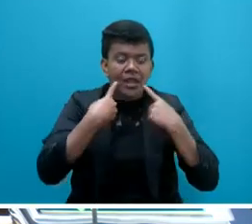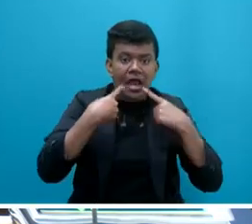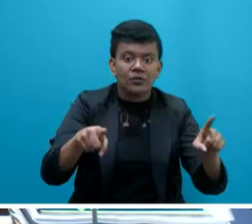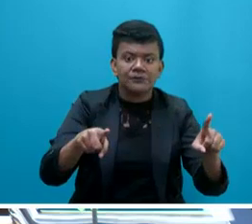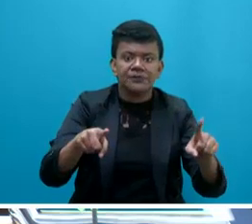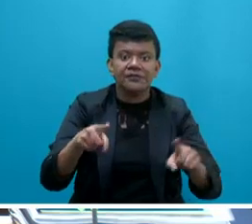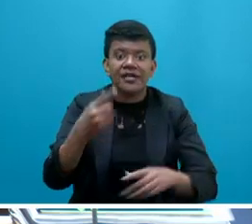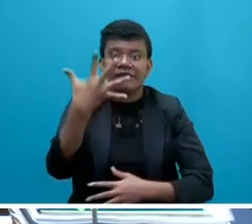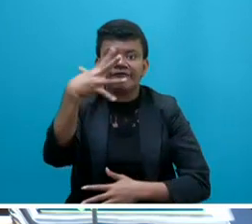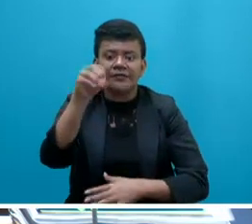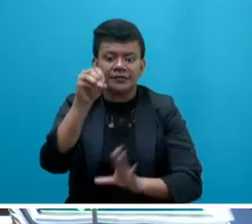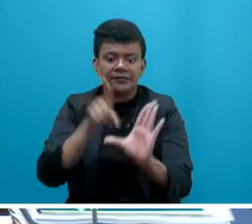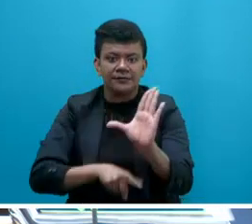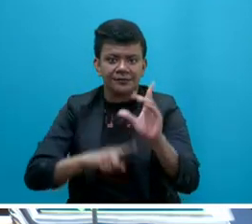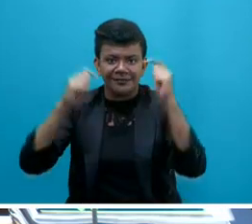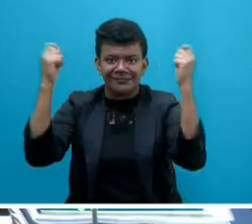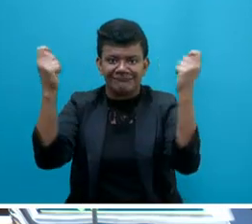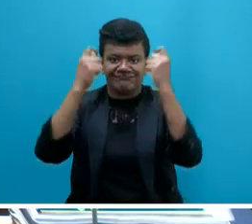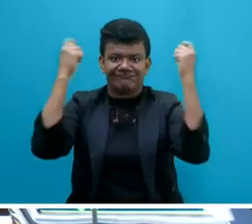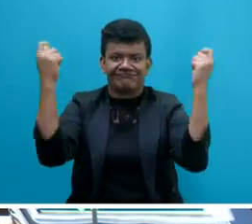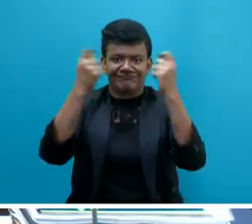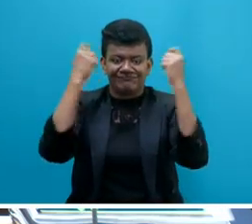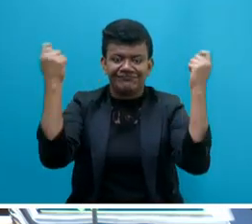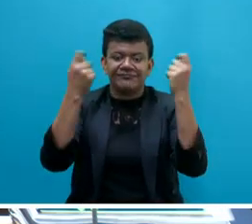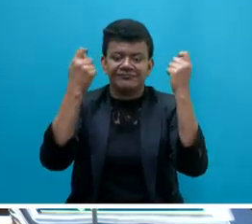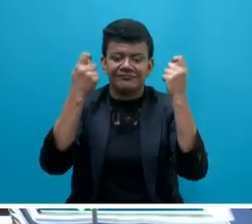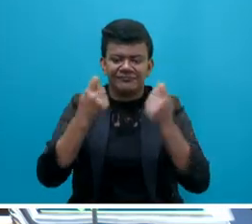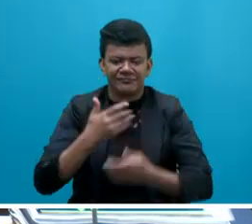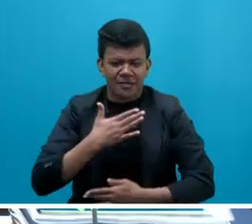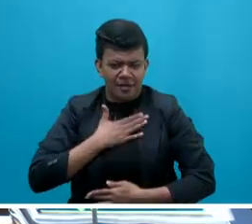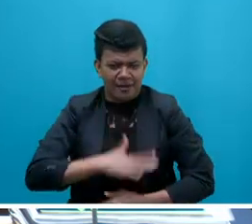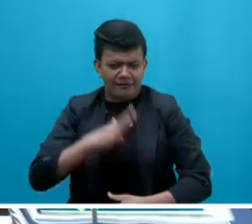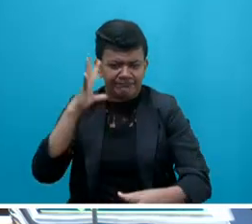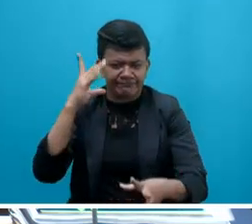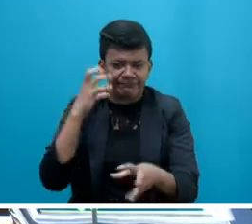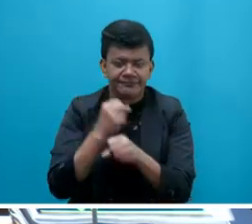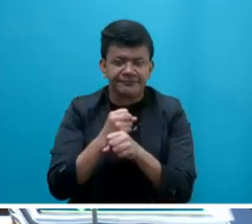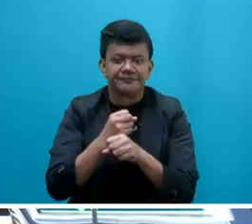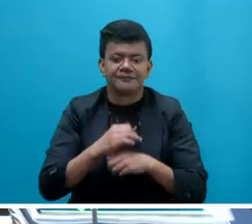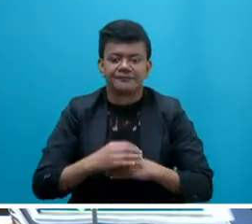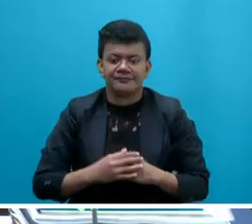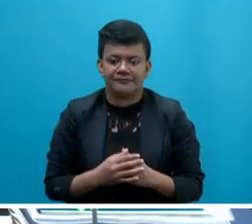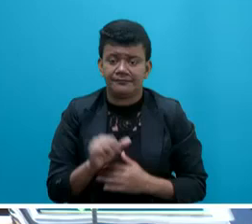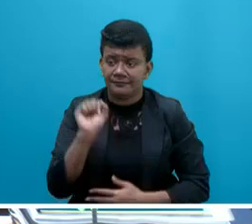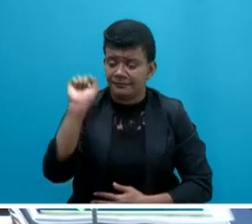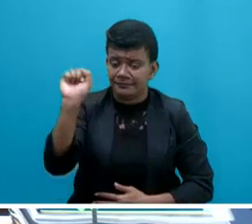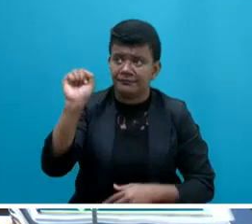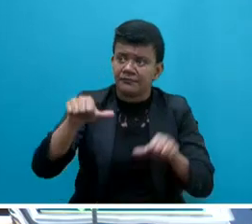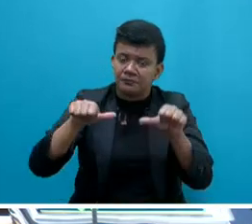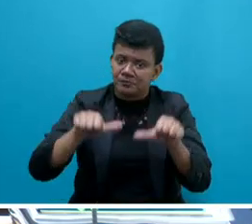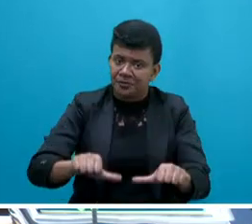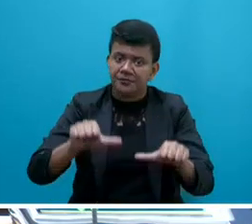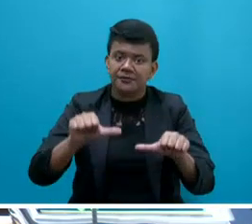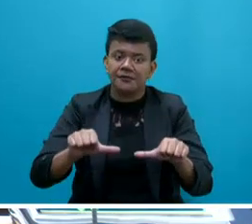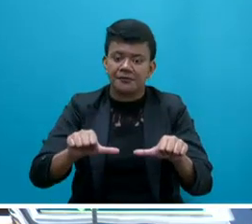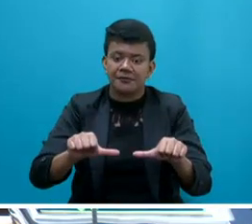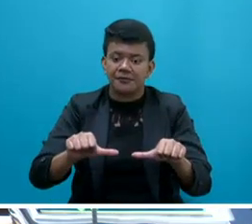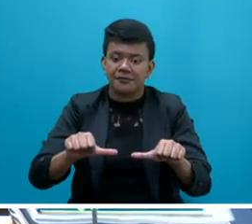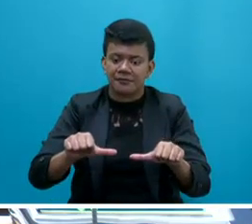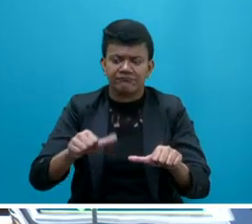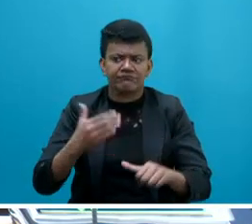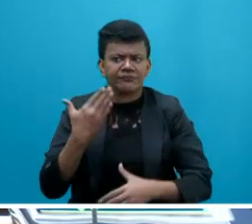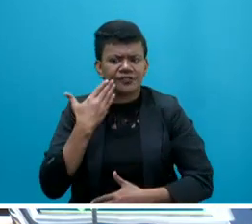50th anniversary, and I wish to conclude, Mr. Speaker, sir, in reiterating His Excellency's call to members of this House to take the interest and